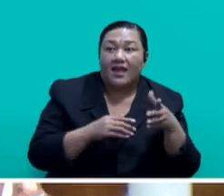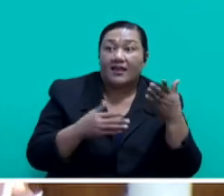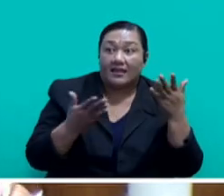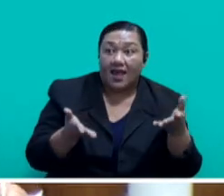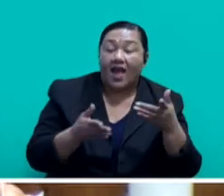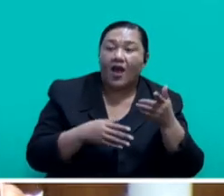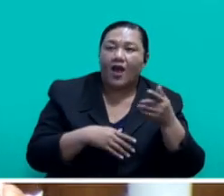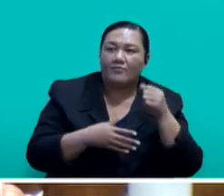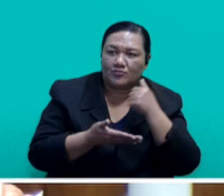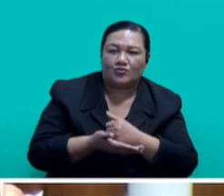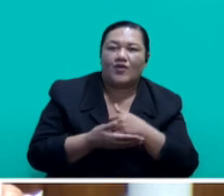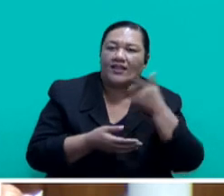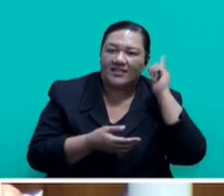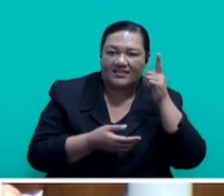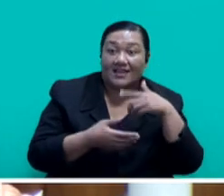smiling.